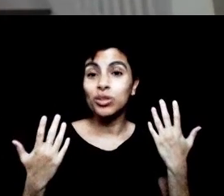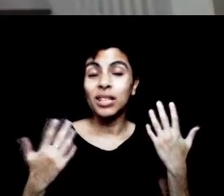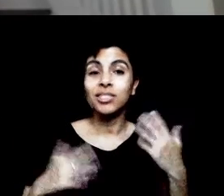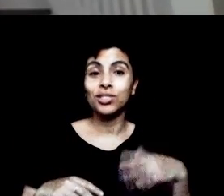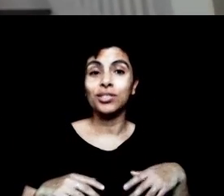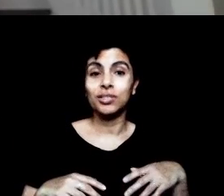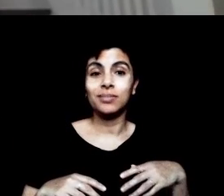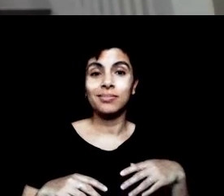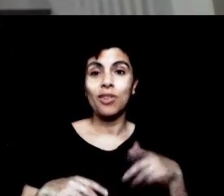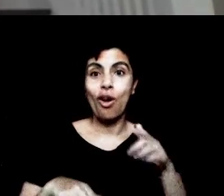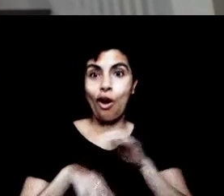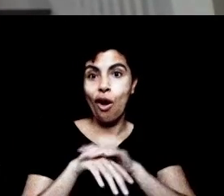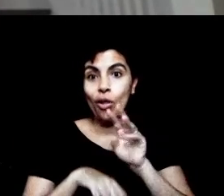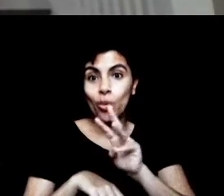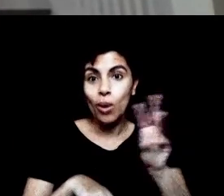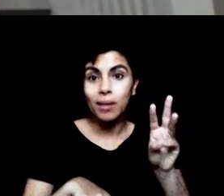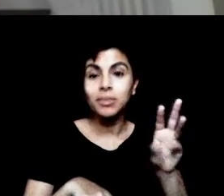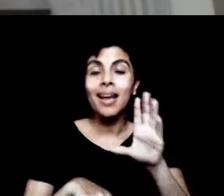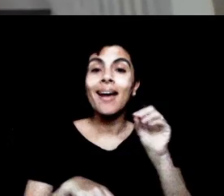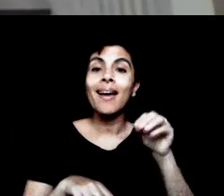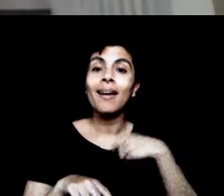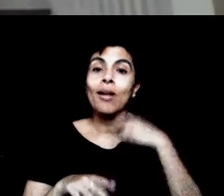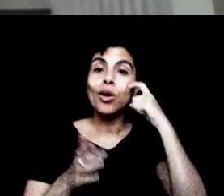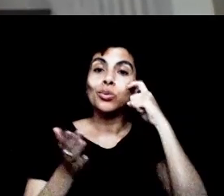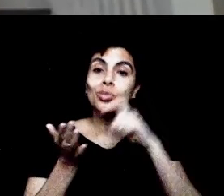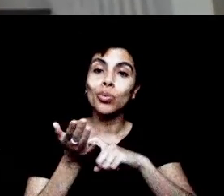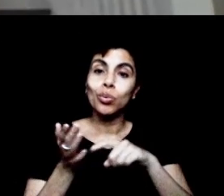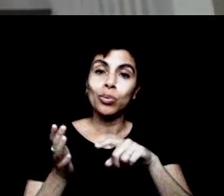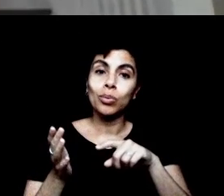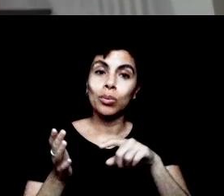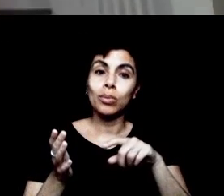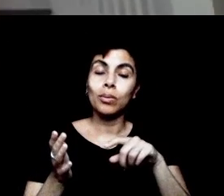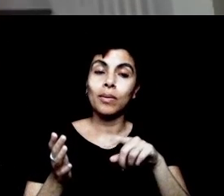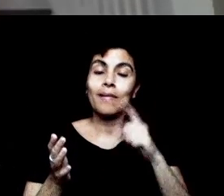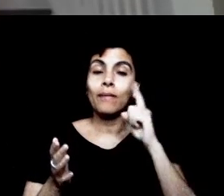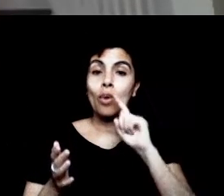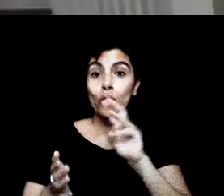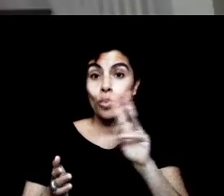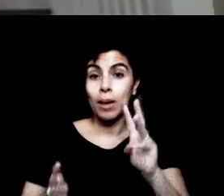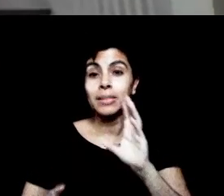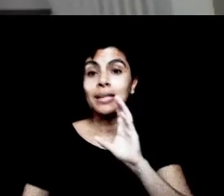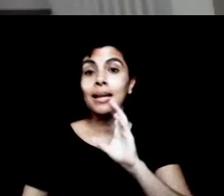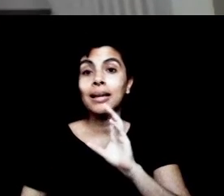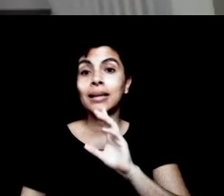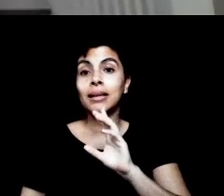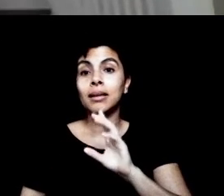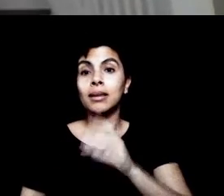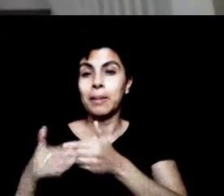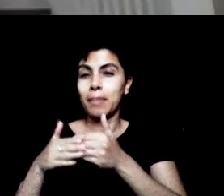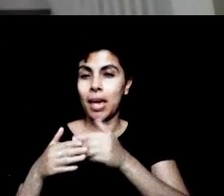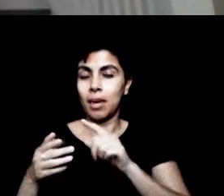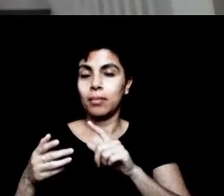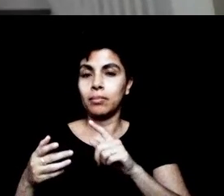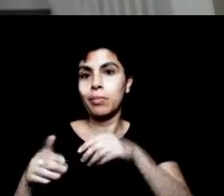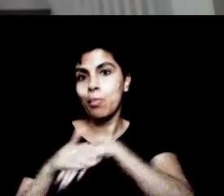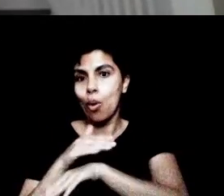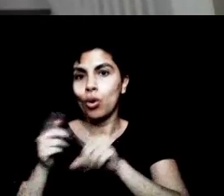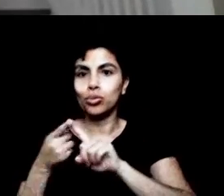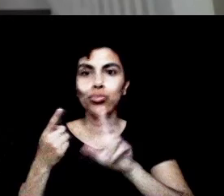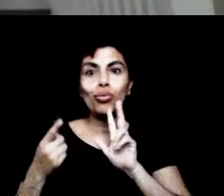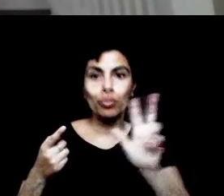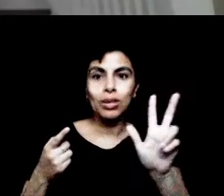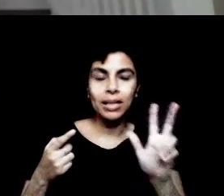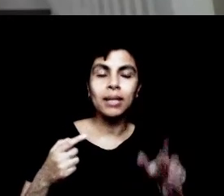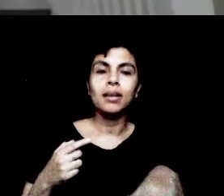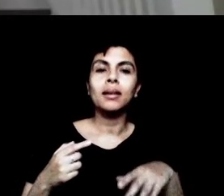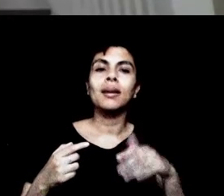maybe on our website. I also noticed the other day on the 023 website, so there's an organization called 023.